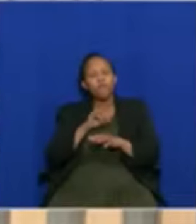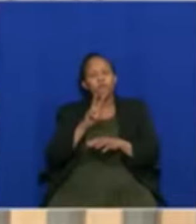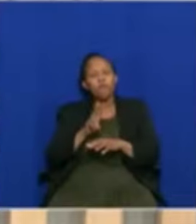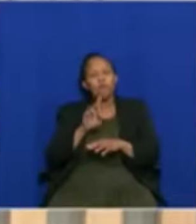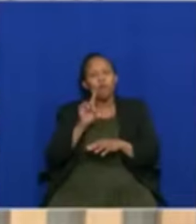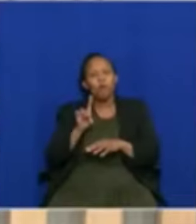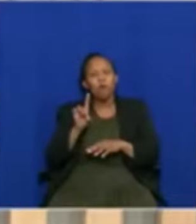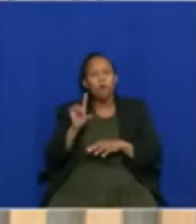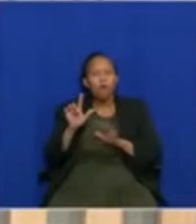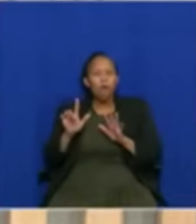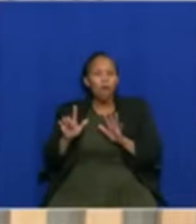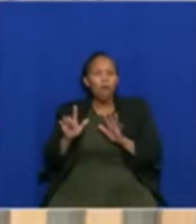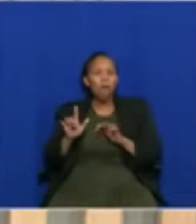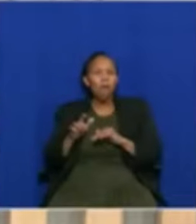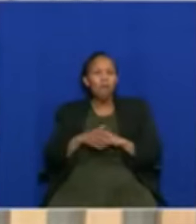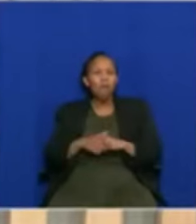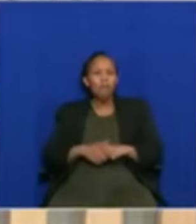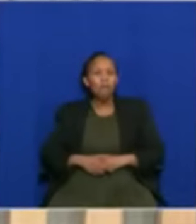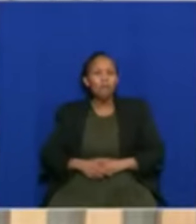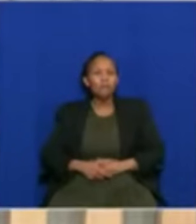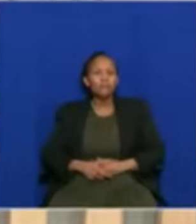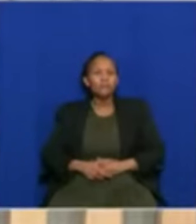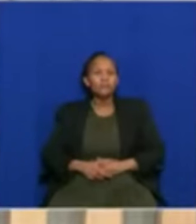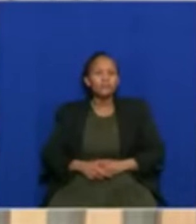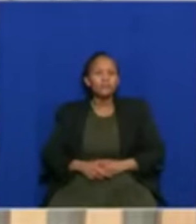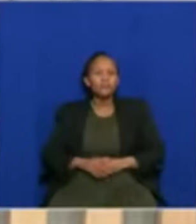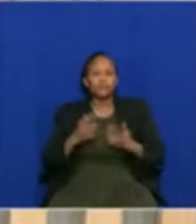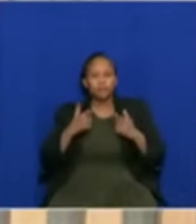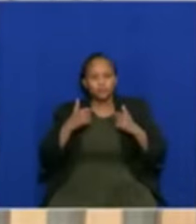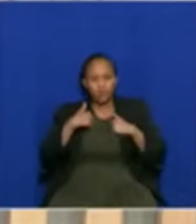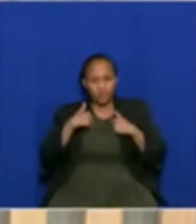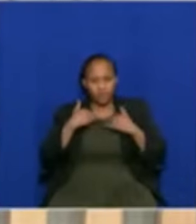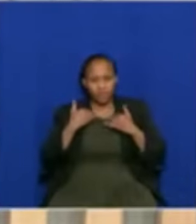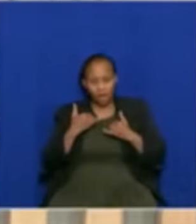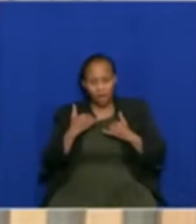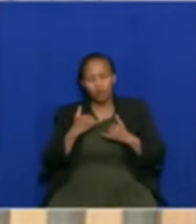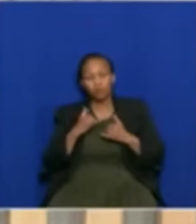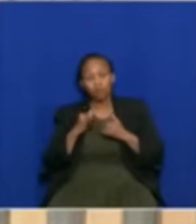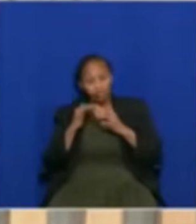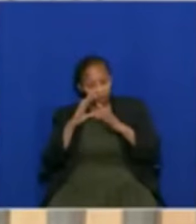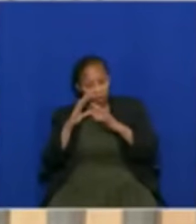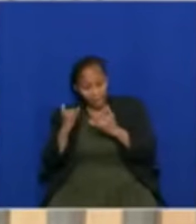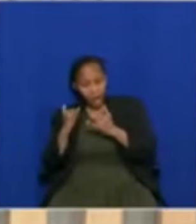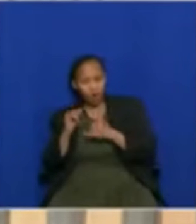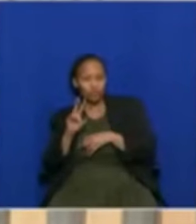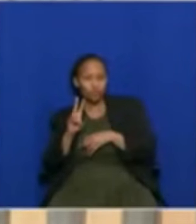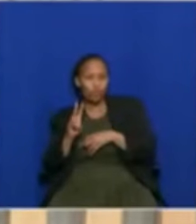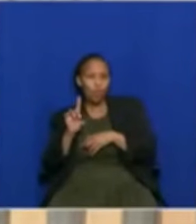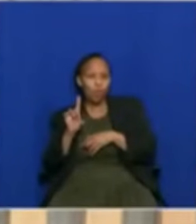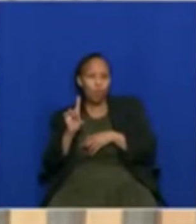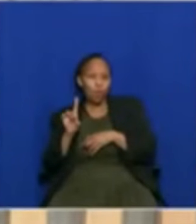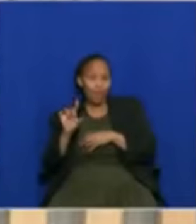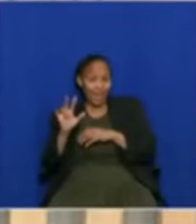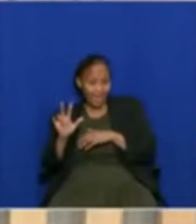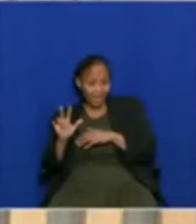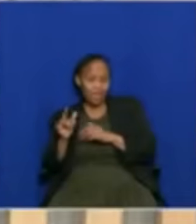2117. Remember, we're looking at 2118, so just go a page before.